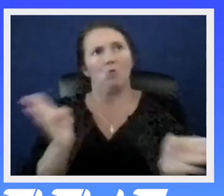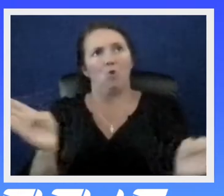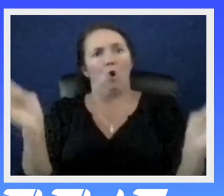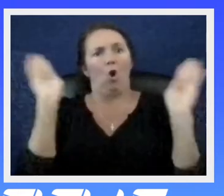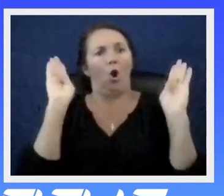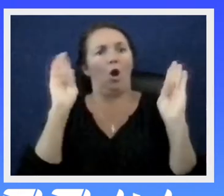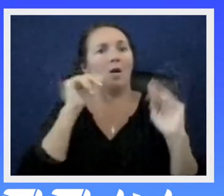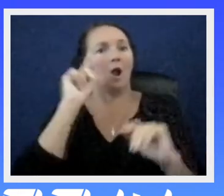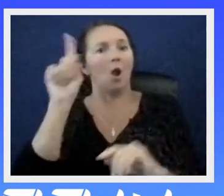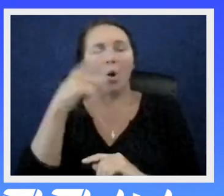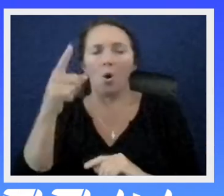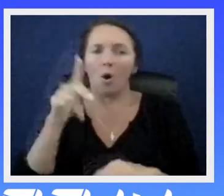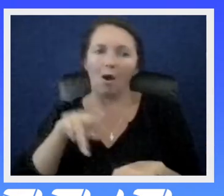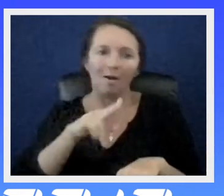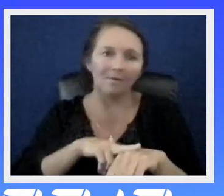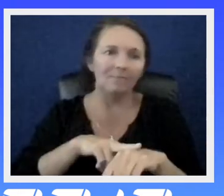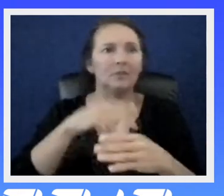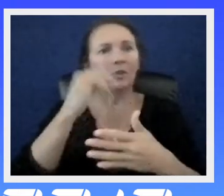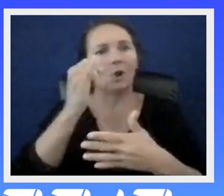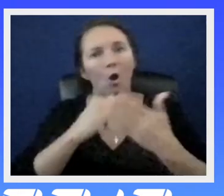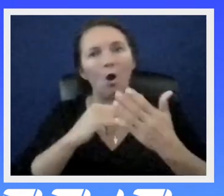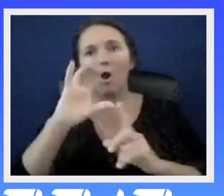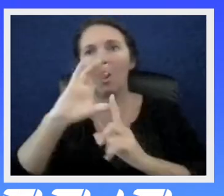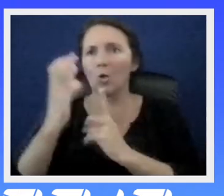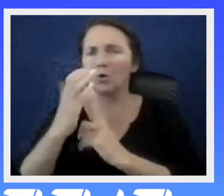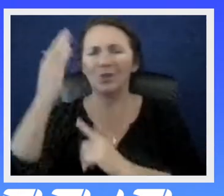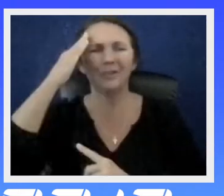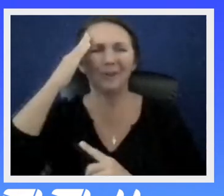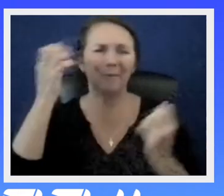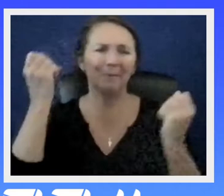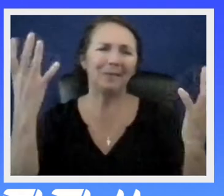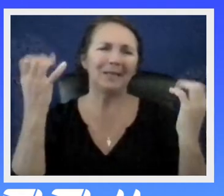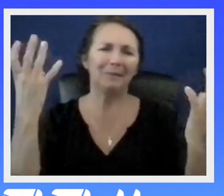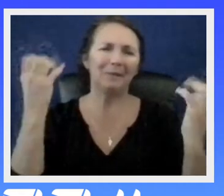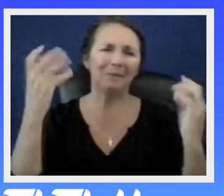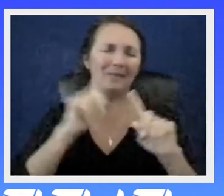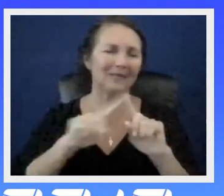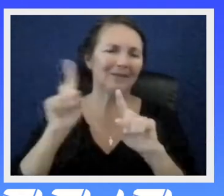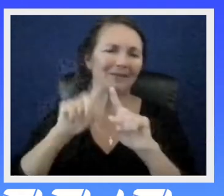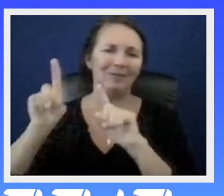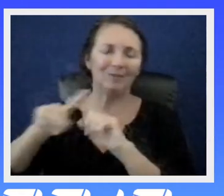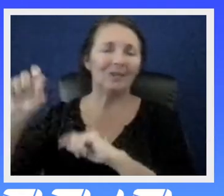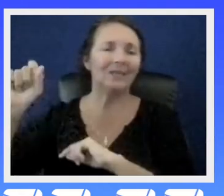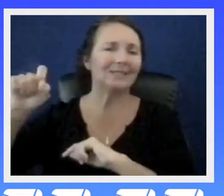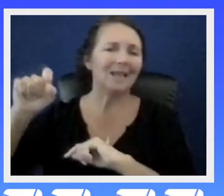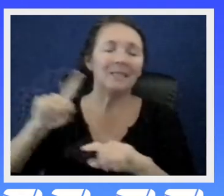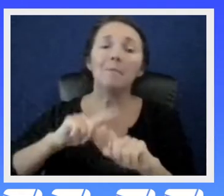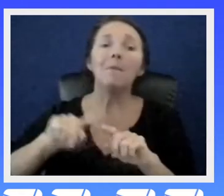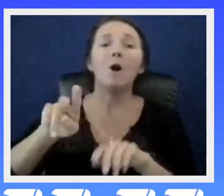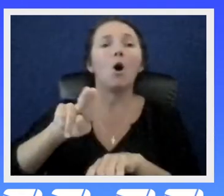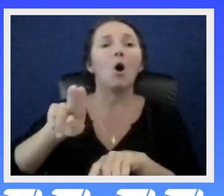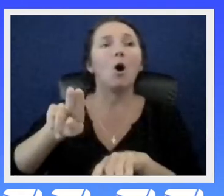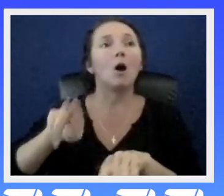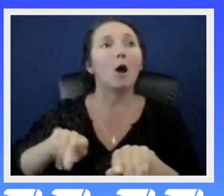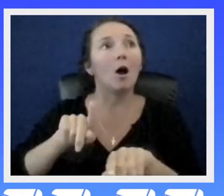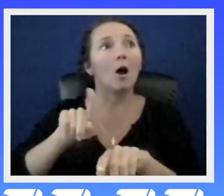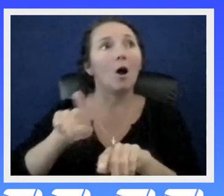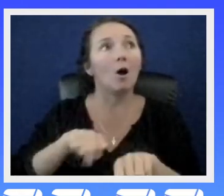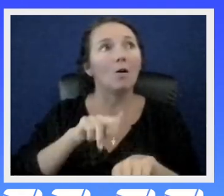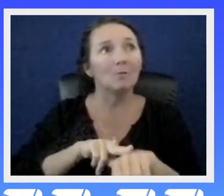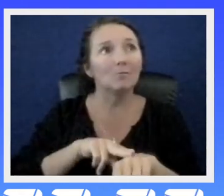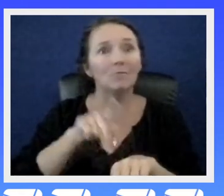of course, arts and culture generally. And we know that means many different things, but also housing, education,